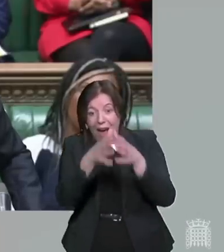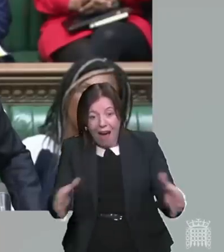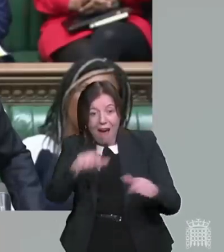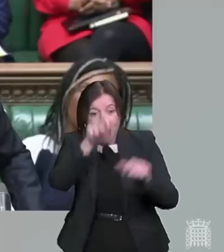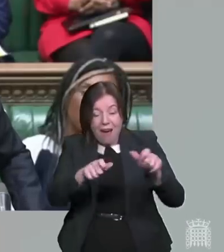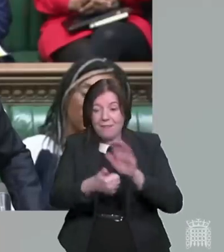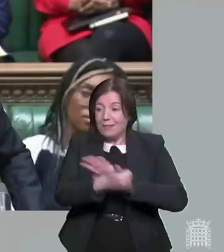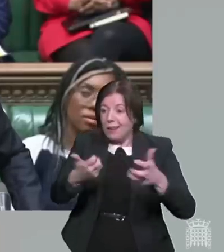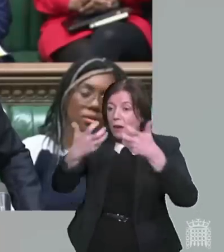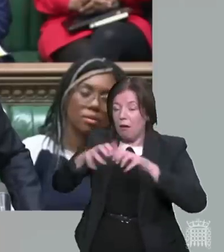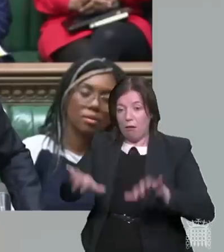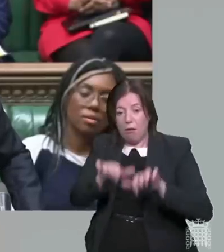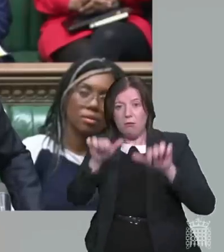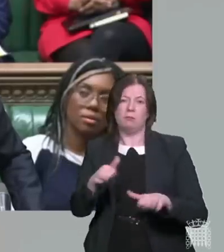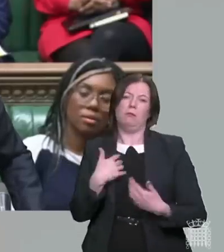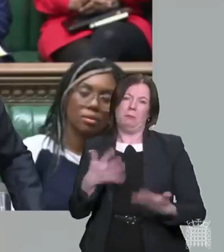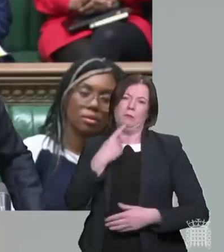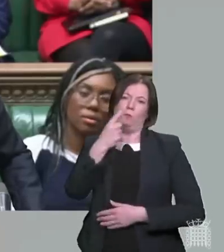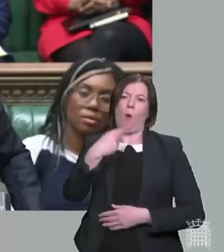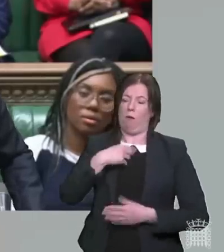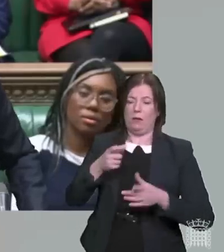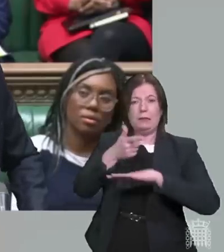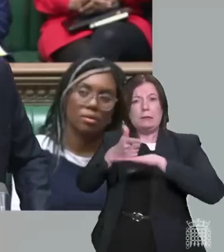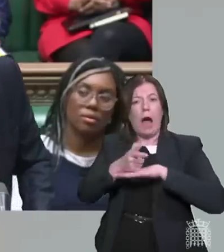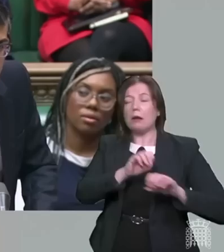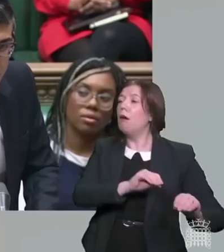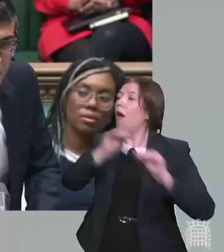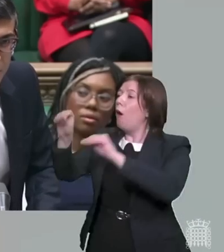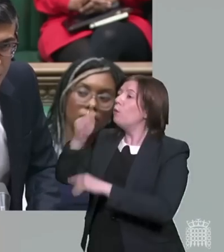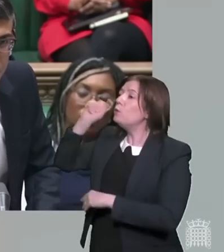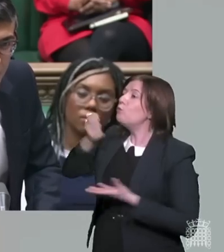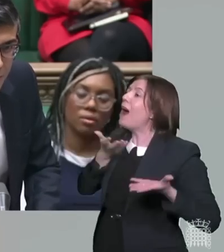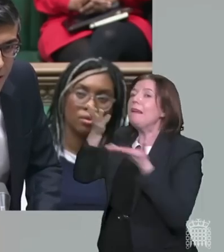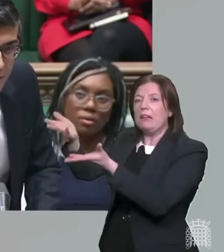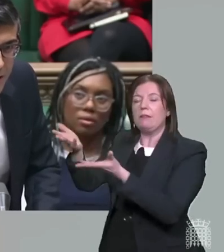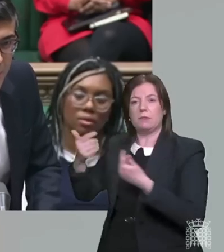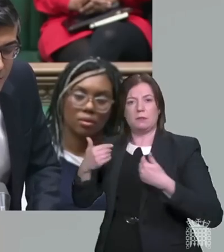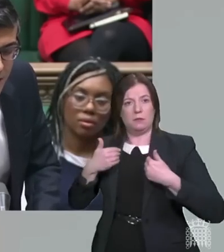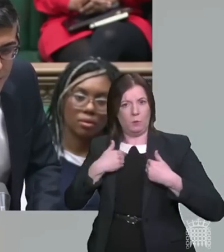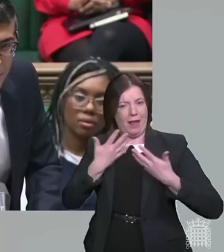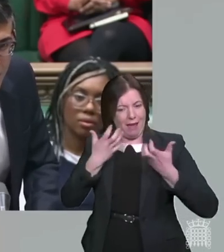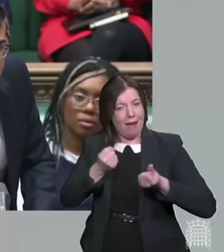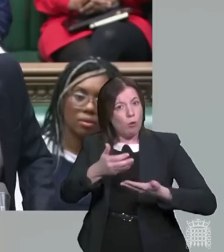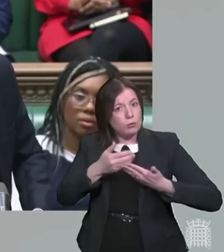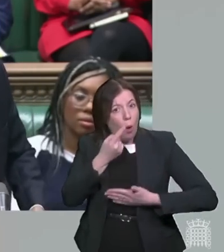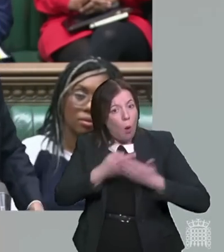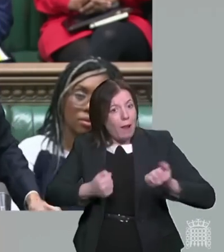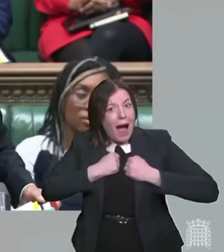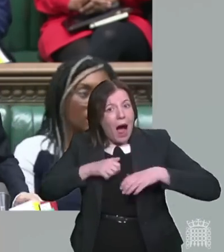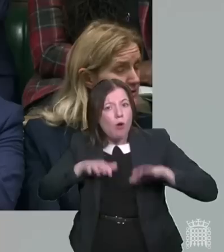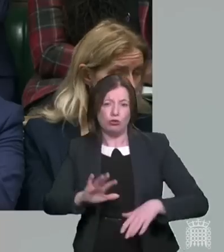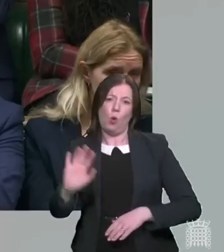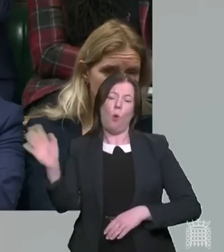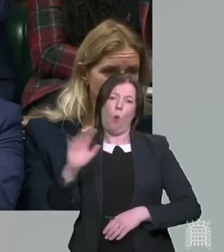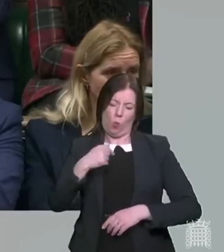see by the recent announcement on tanks, we continue to lead the world when it comes to standing up for not just our safety, but the safety of our allies around the